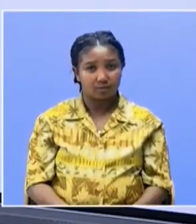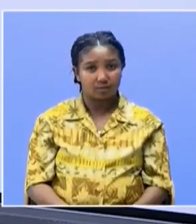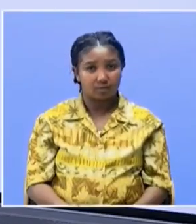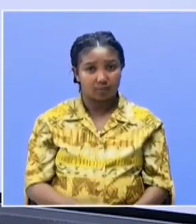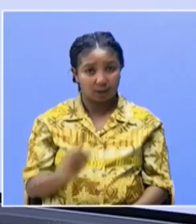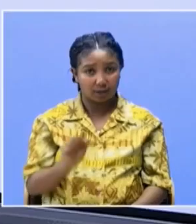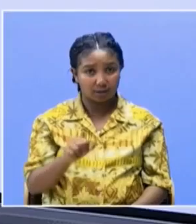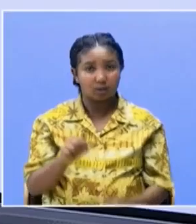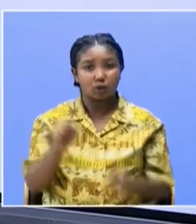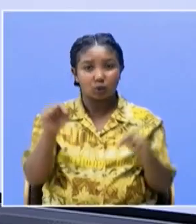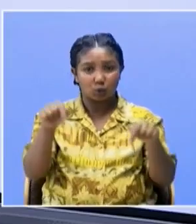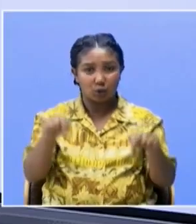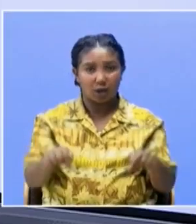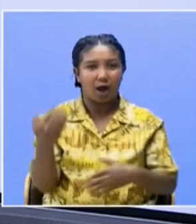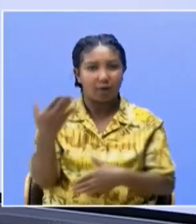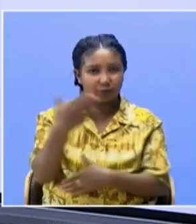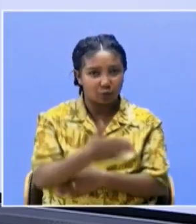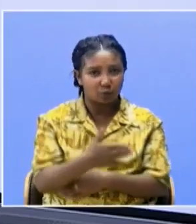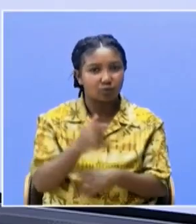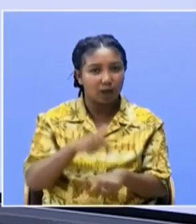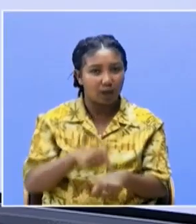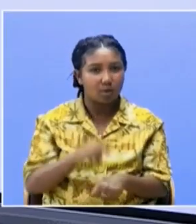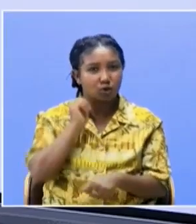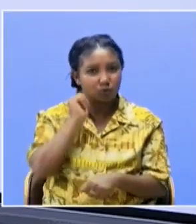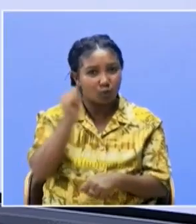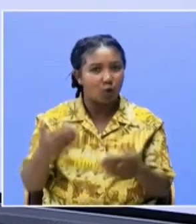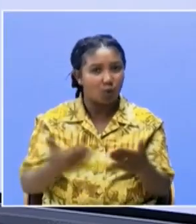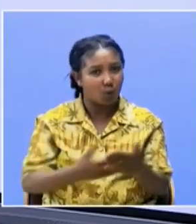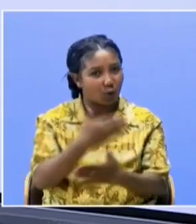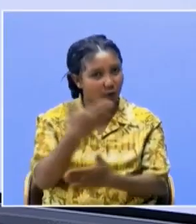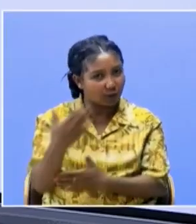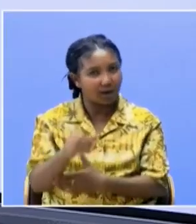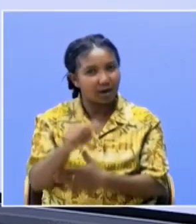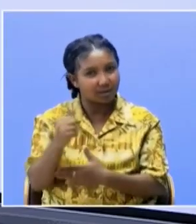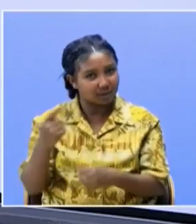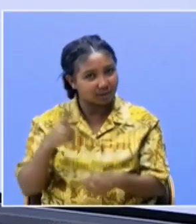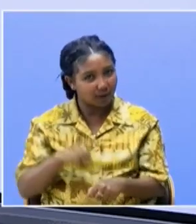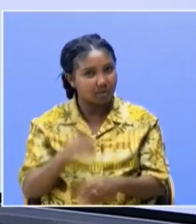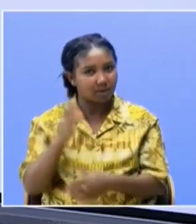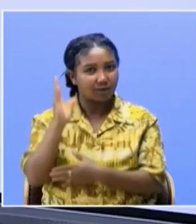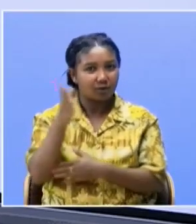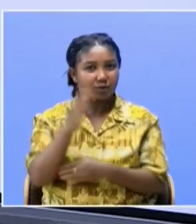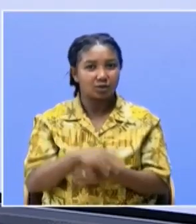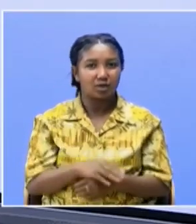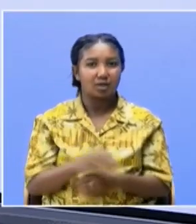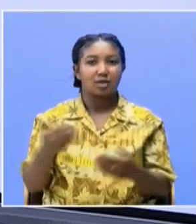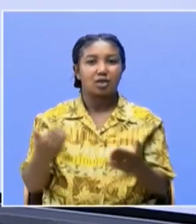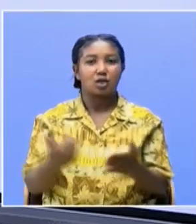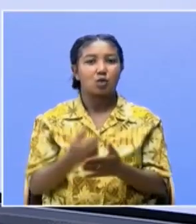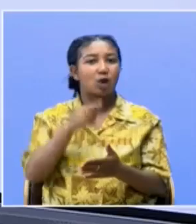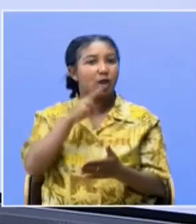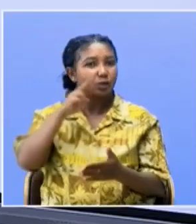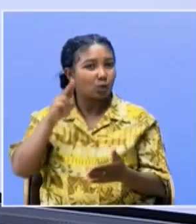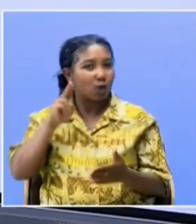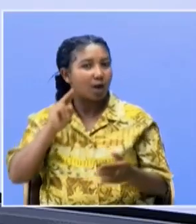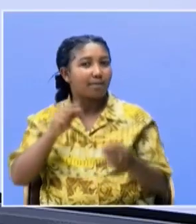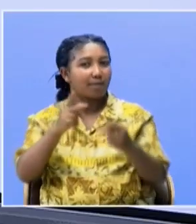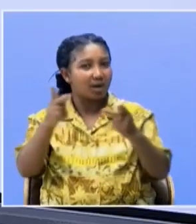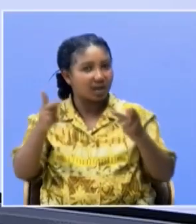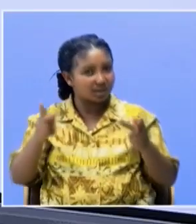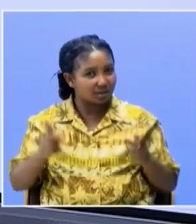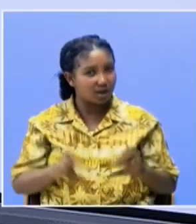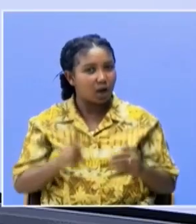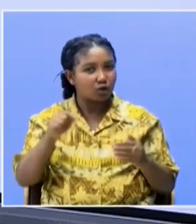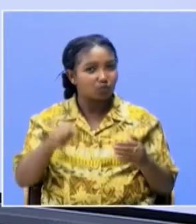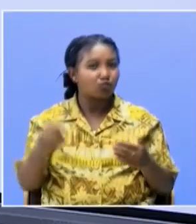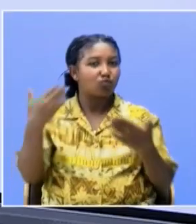Yes? Today afternoon, time, tomorrow morning, another time in the future, new restaurant, place, and